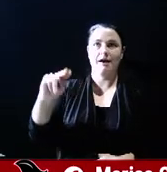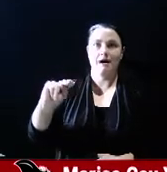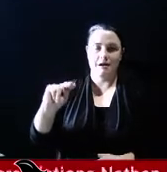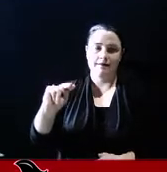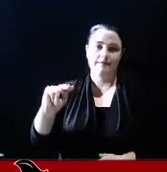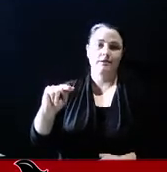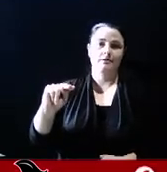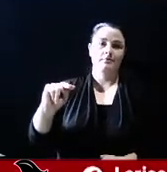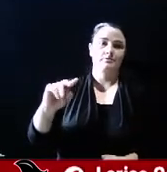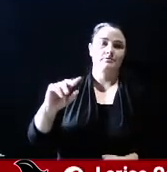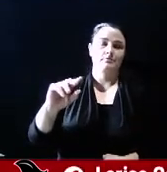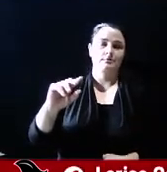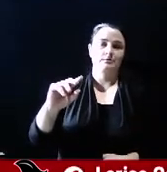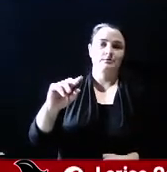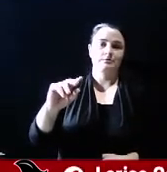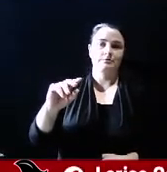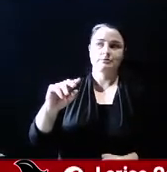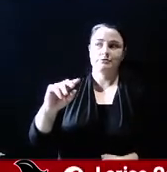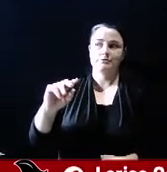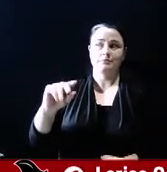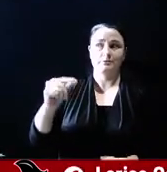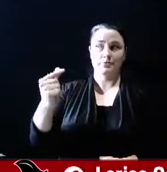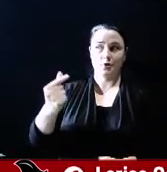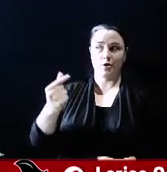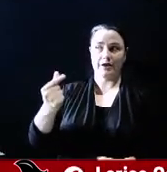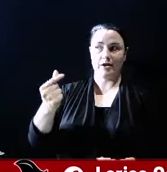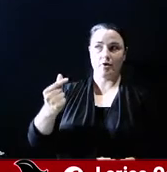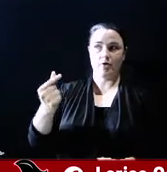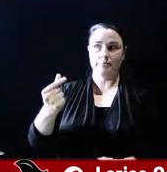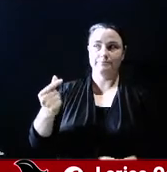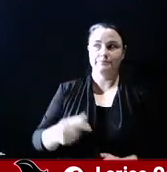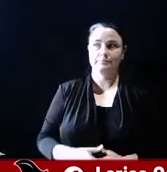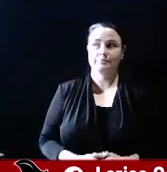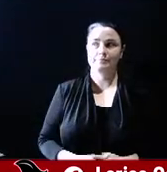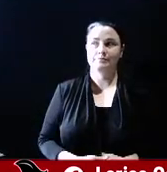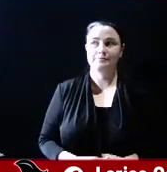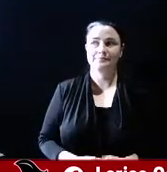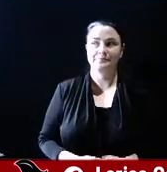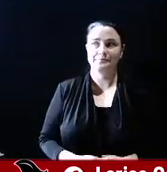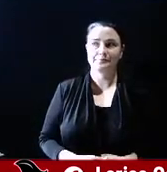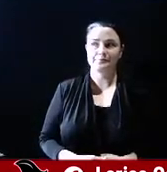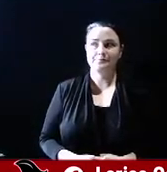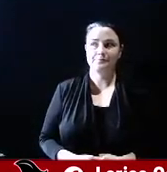Alejandro Gerard Guerrero Guerra Galvin.